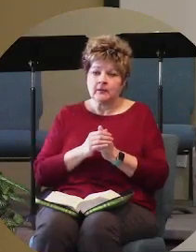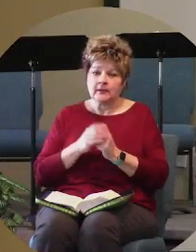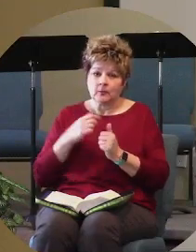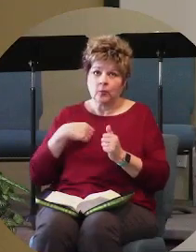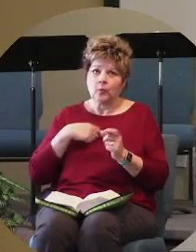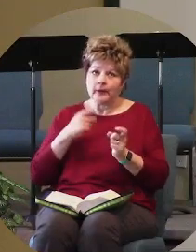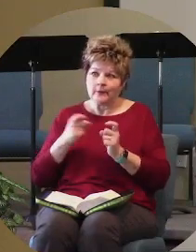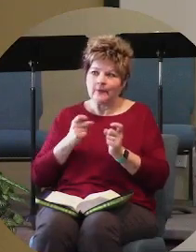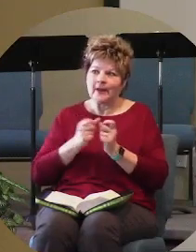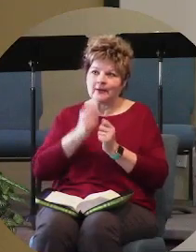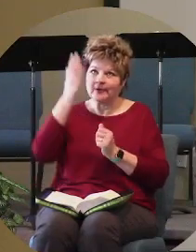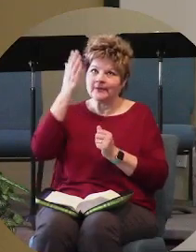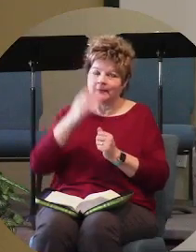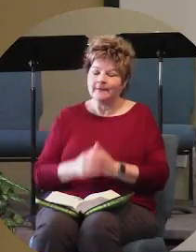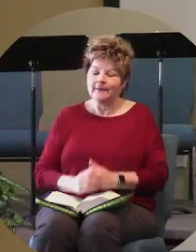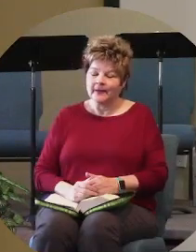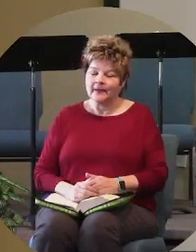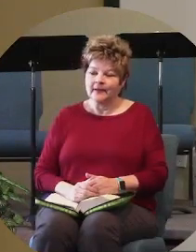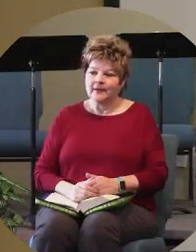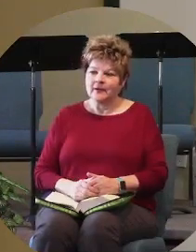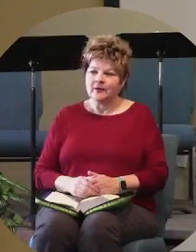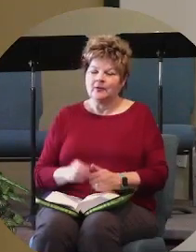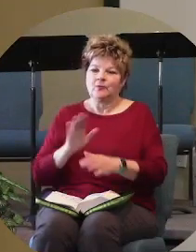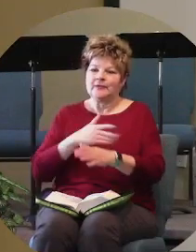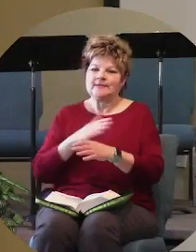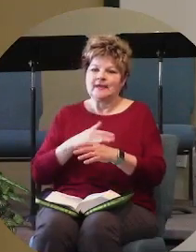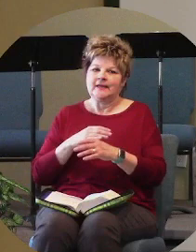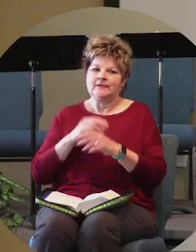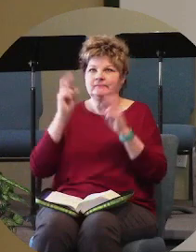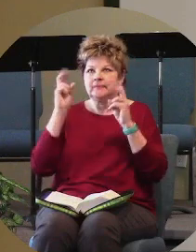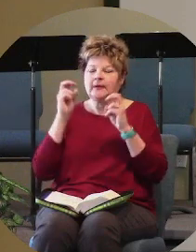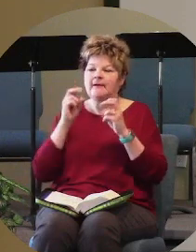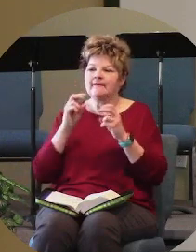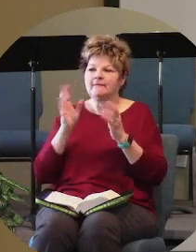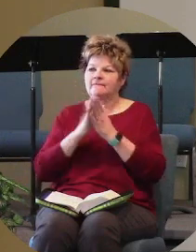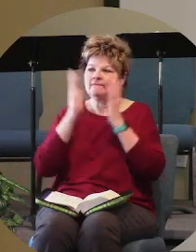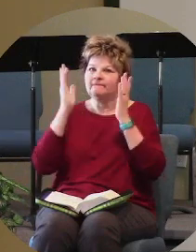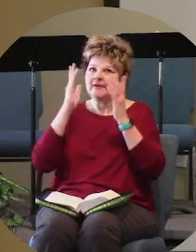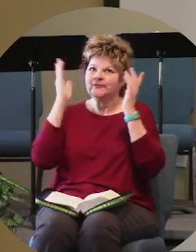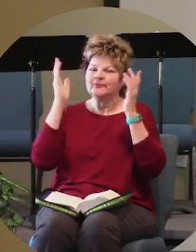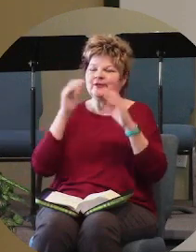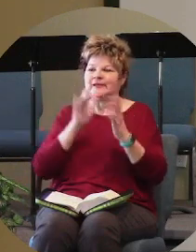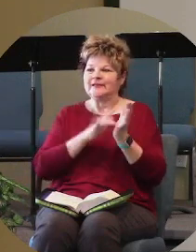him. We sang victory in Jesus.